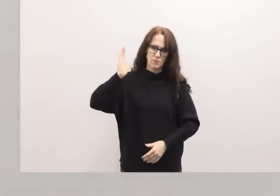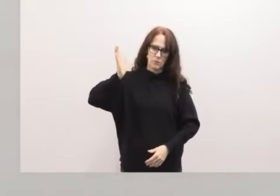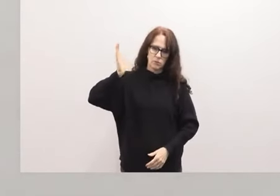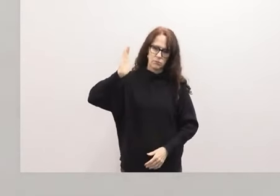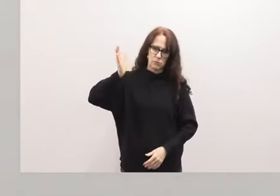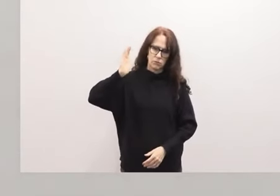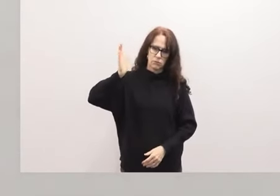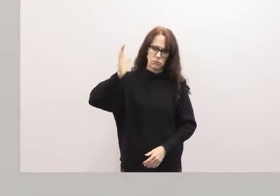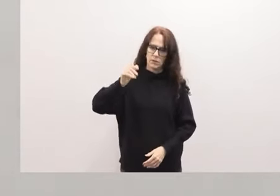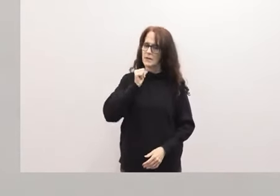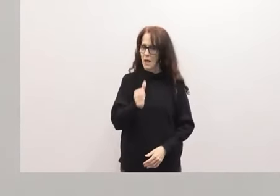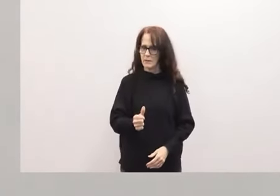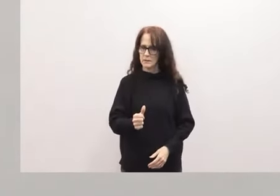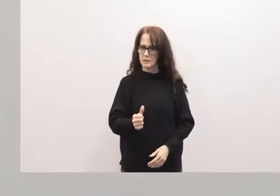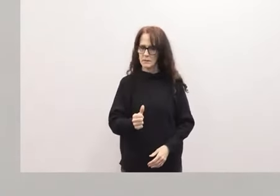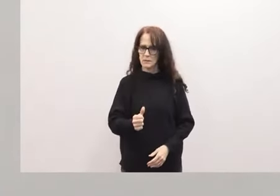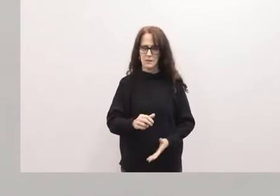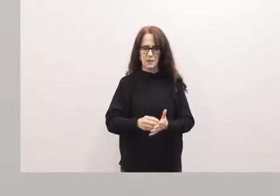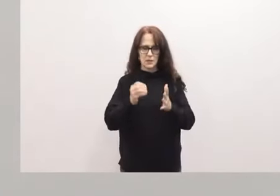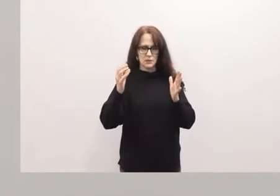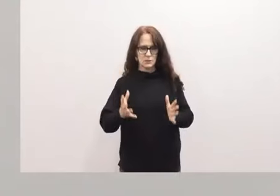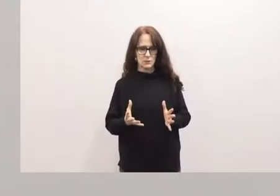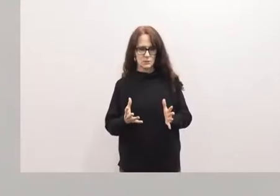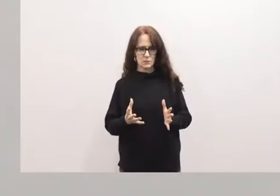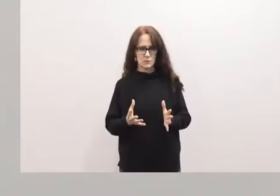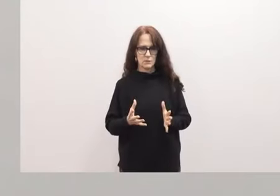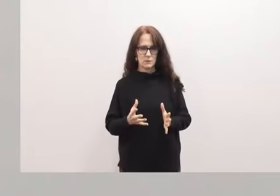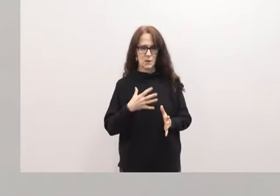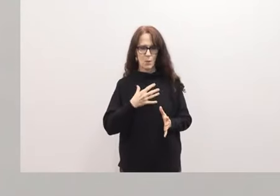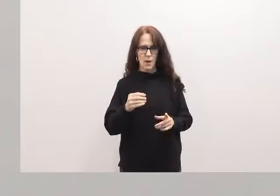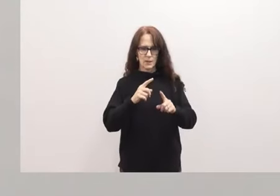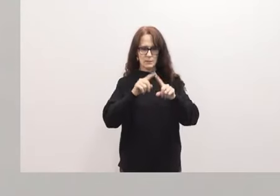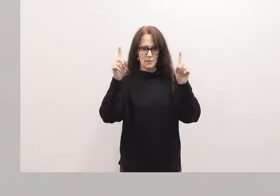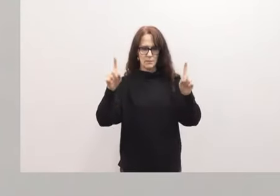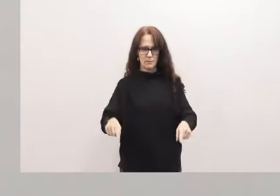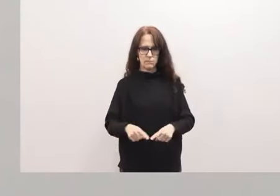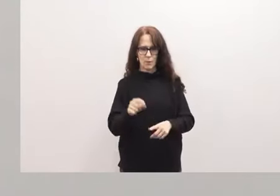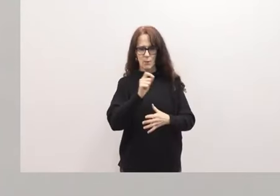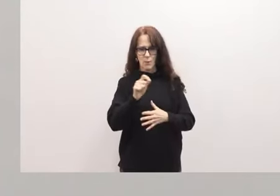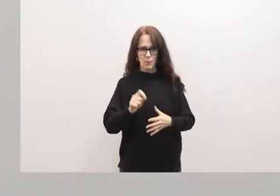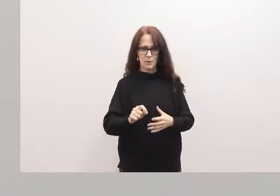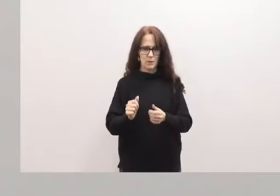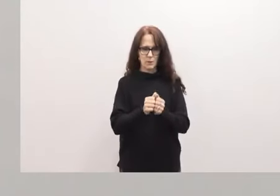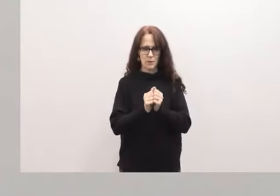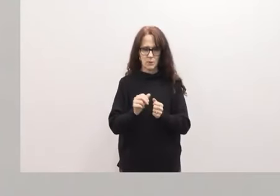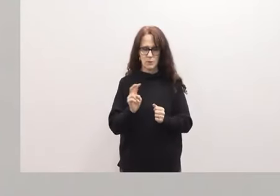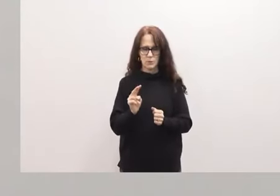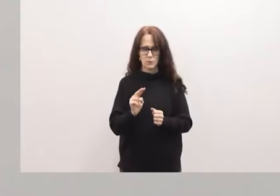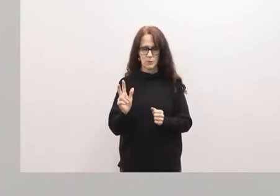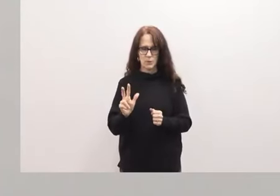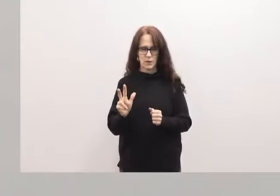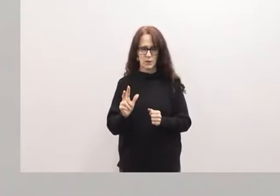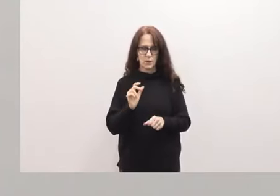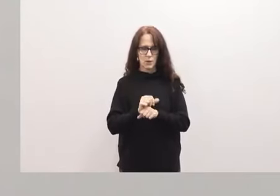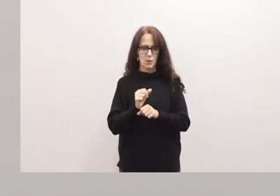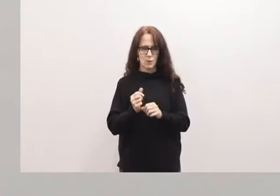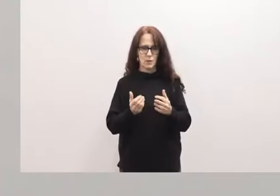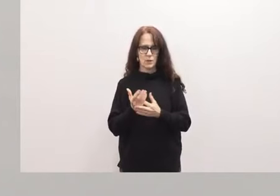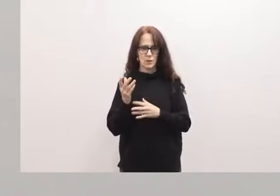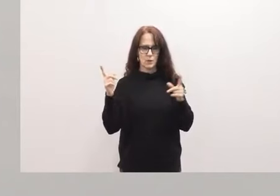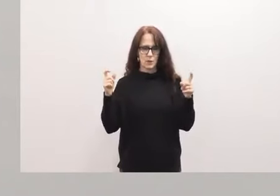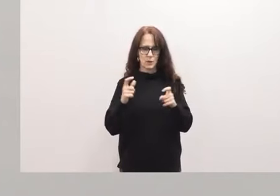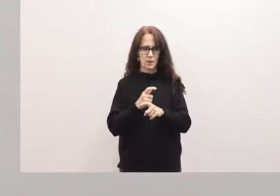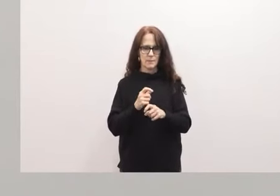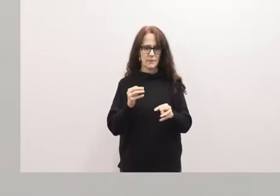math knowledge to students. It is students up at whiteboards, working collaboratively and generally in groups of two or three, working through complex